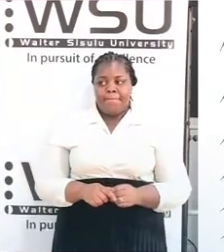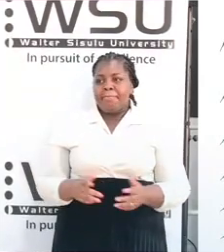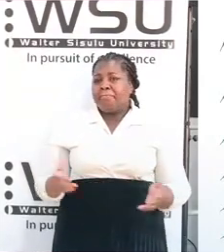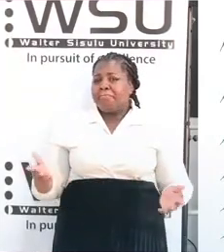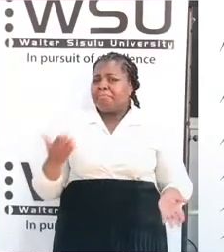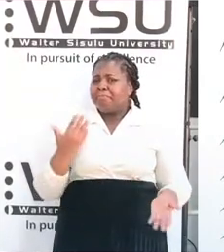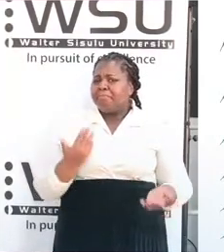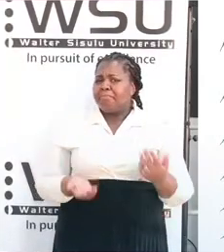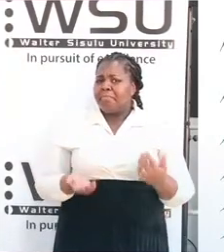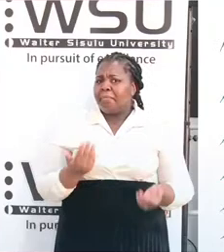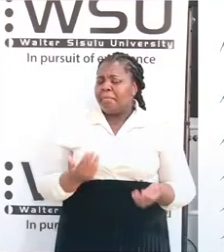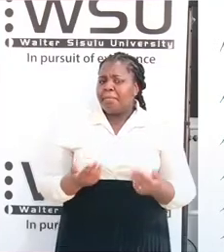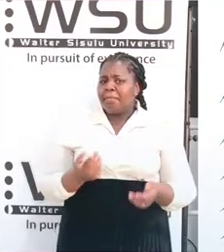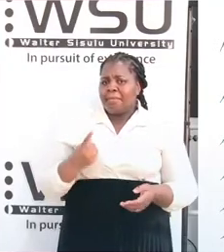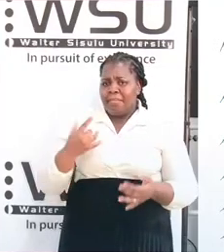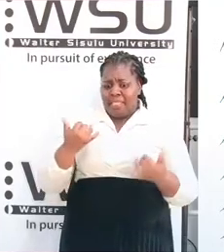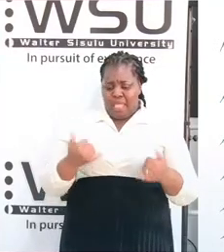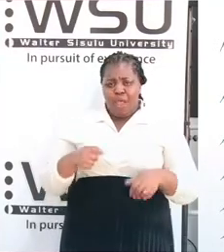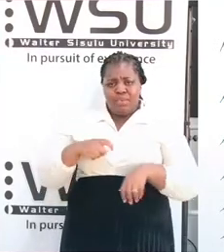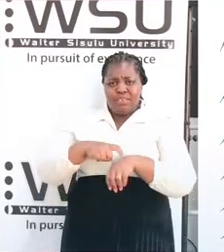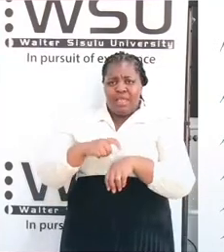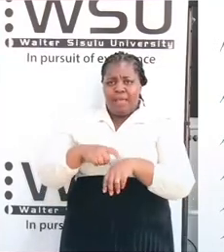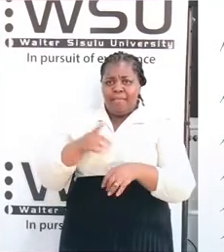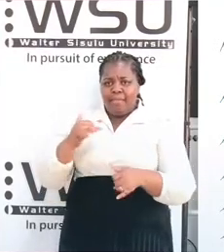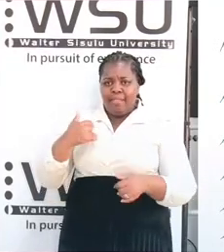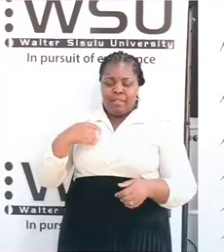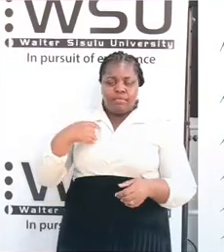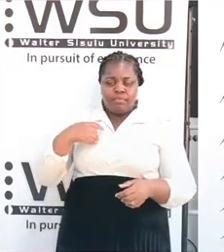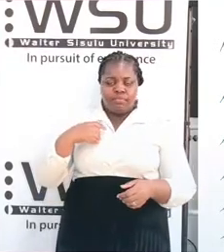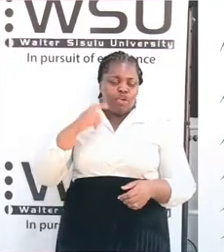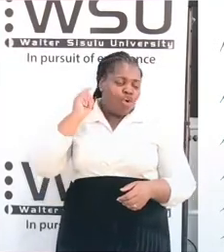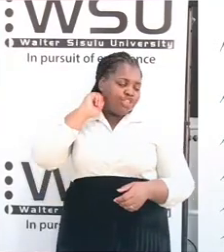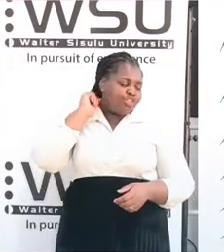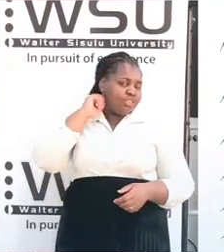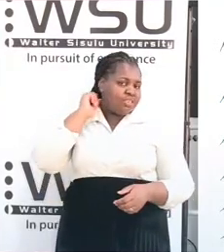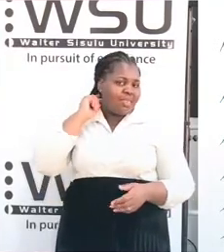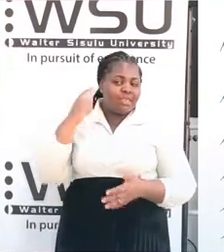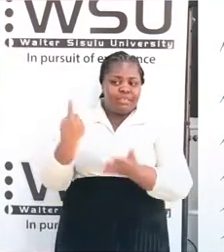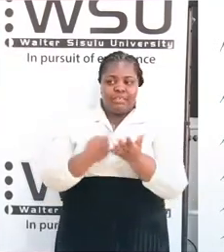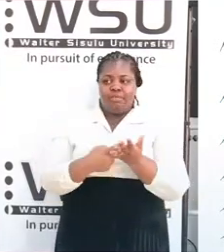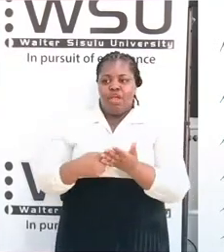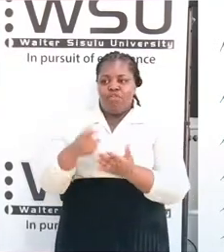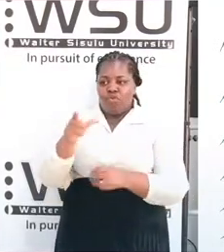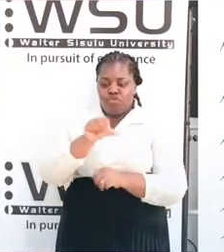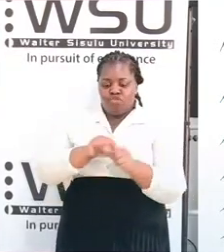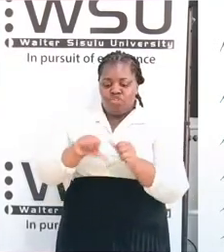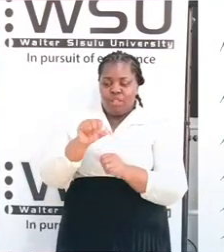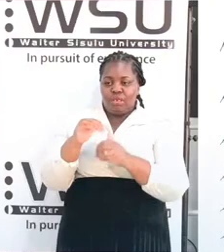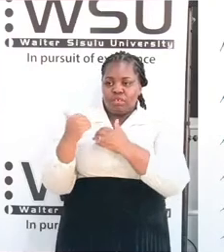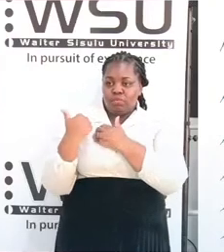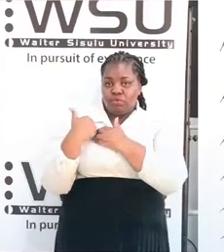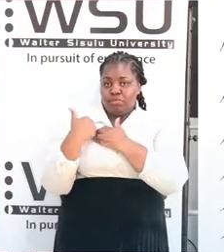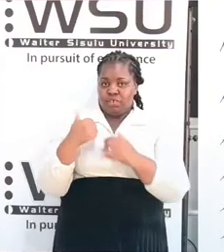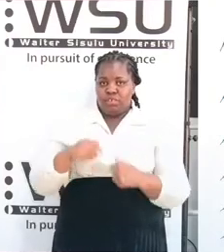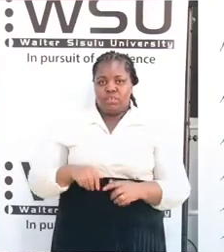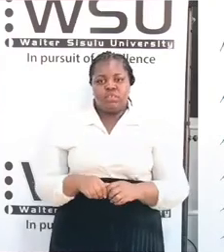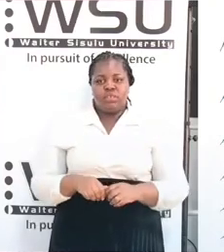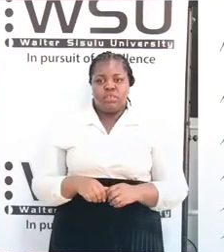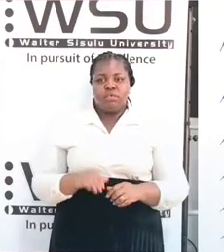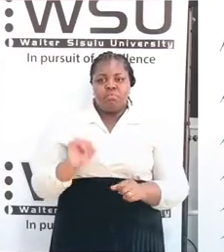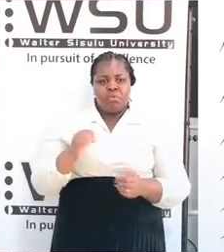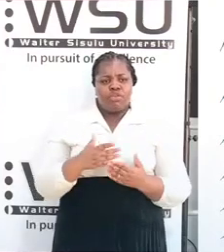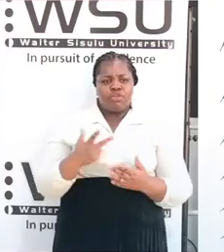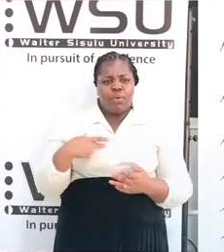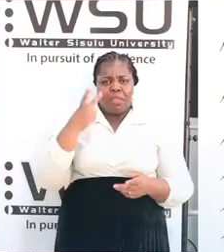Perhaps it is time we consciously debate issues of social responsibility and